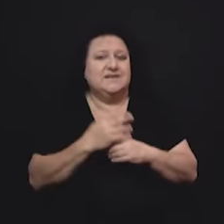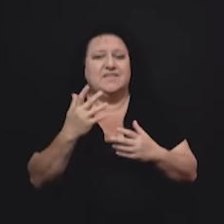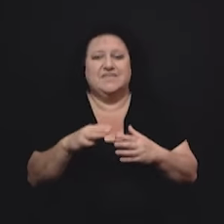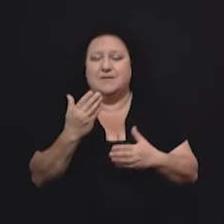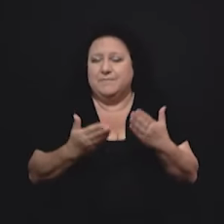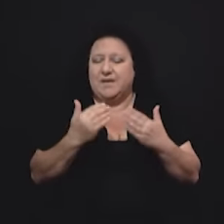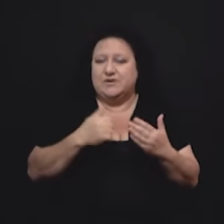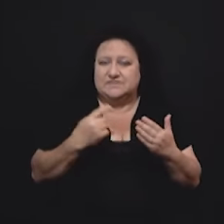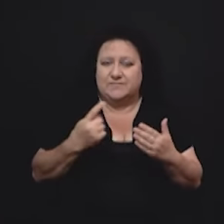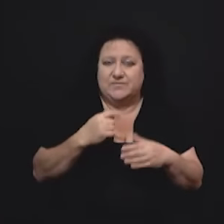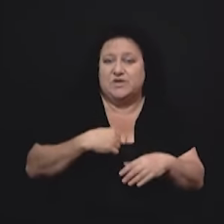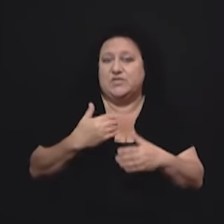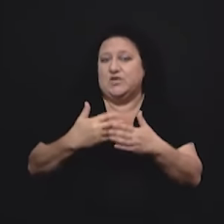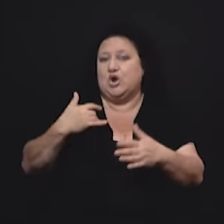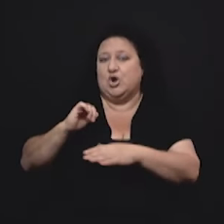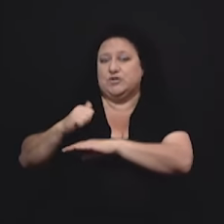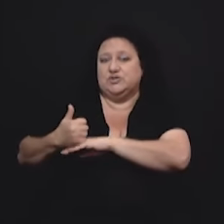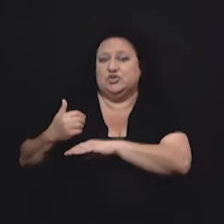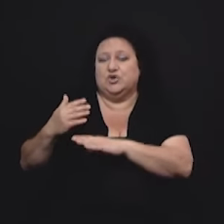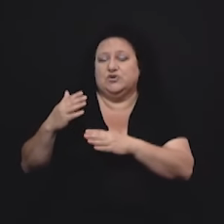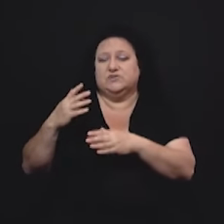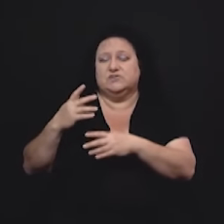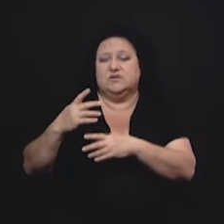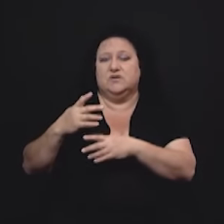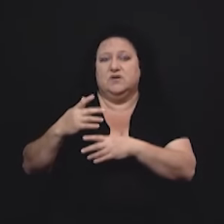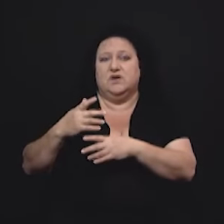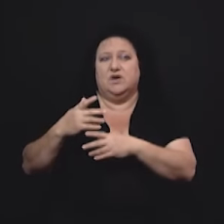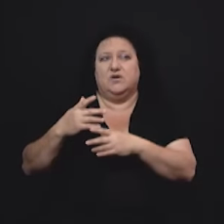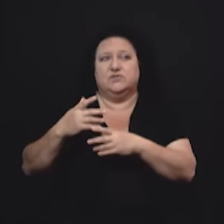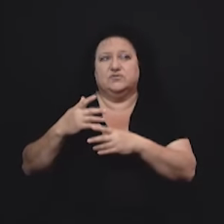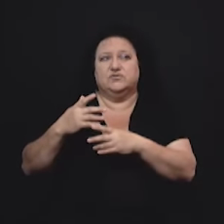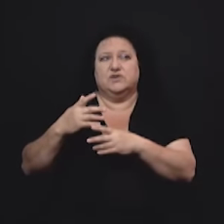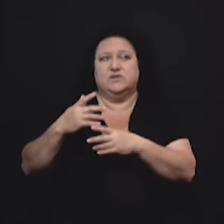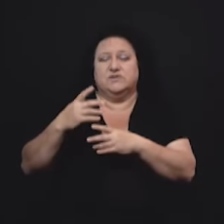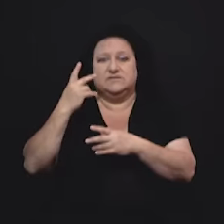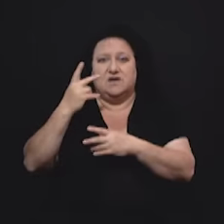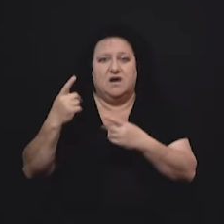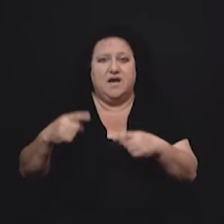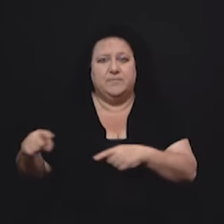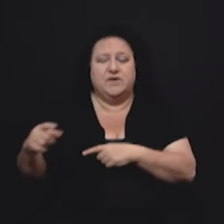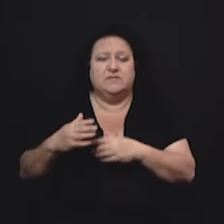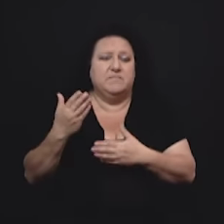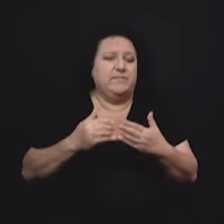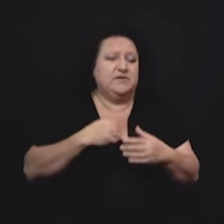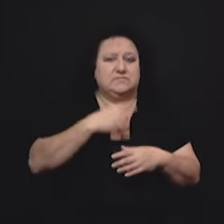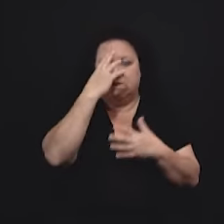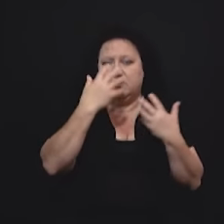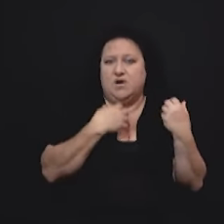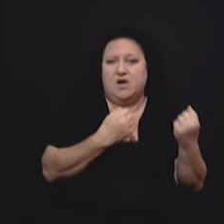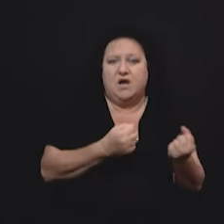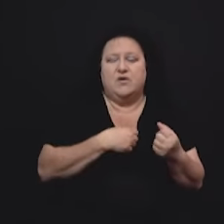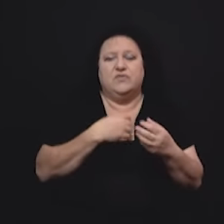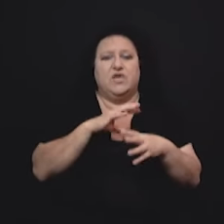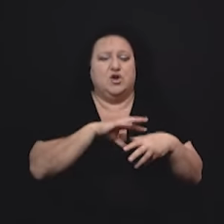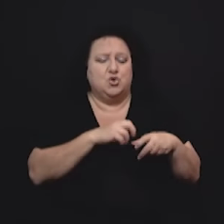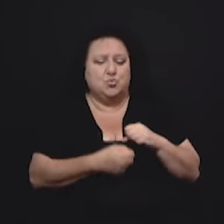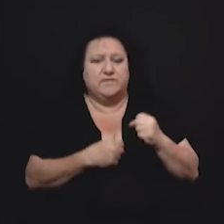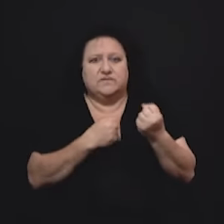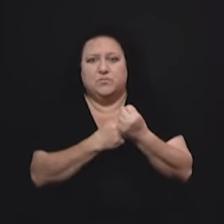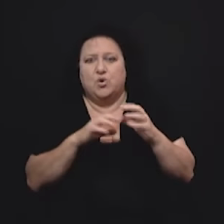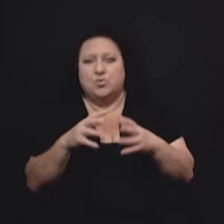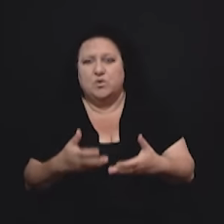more like growing our care for mental health and grief and divorce support groups. It may look like more meals happening